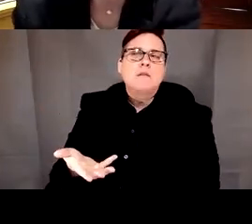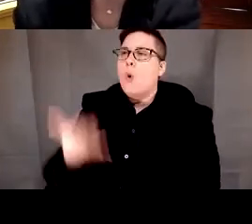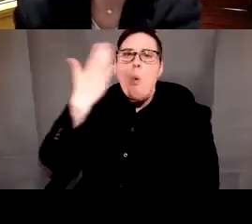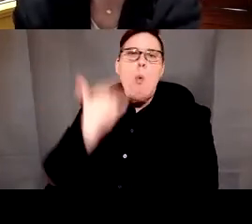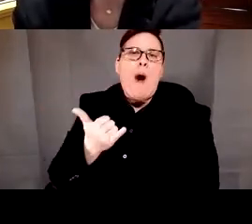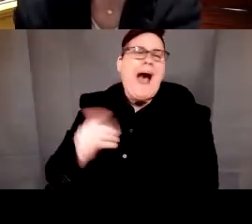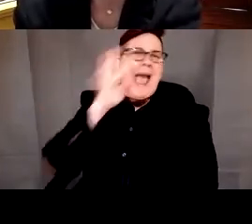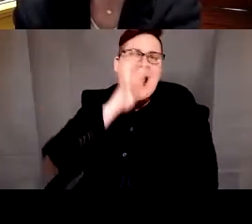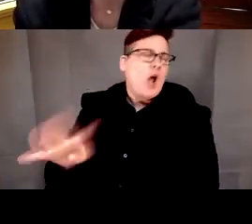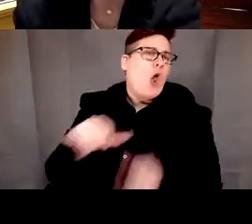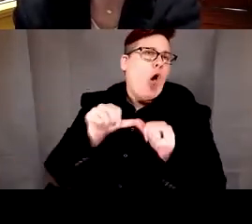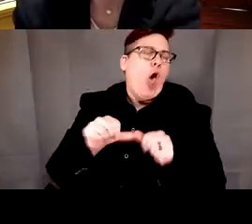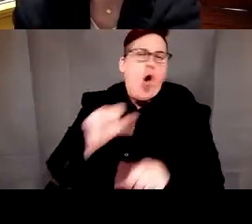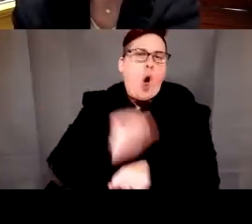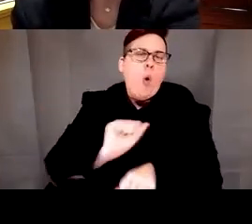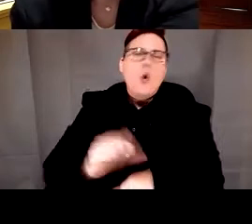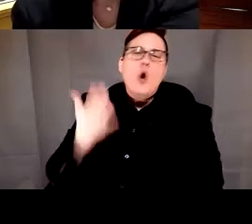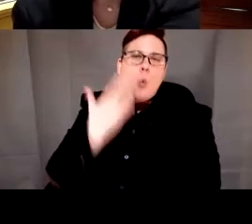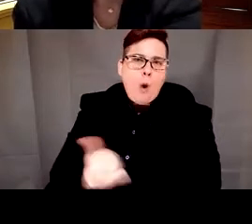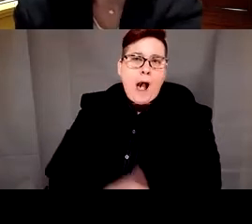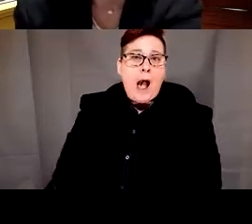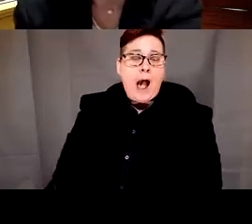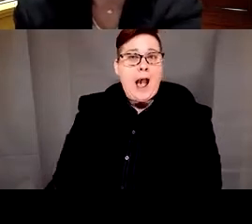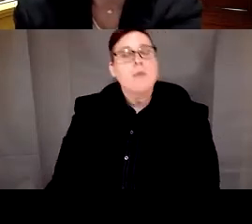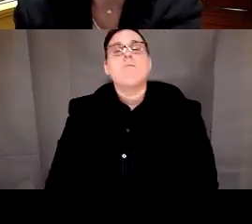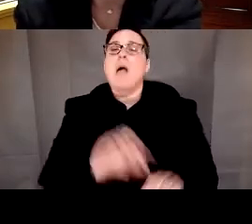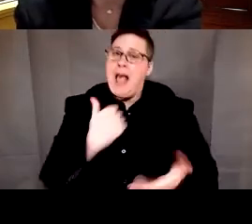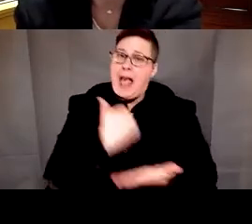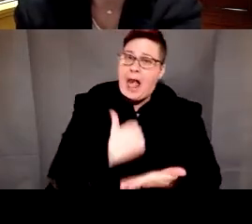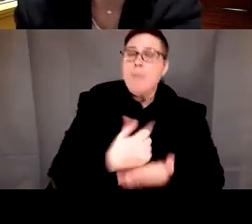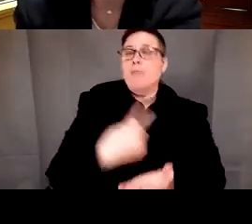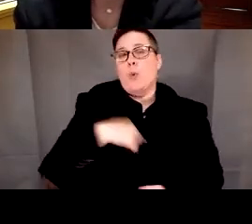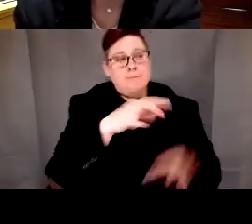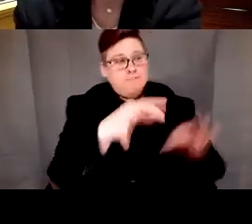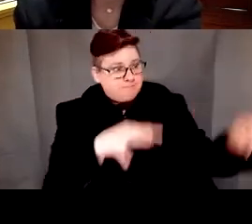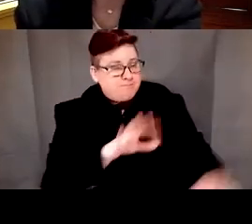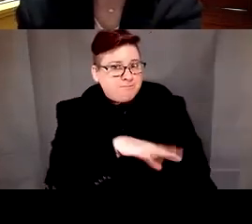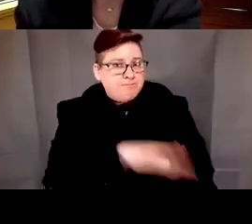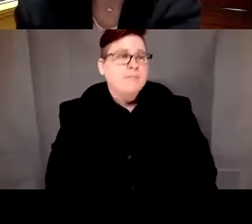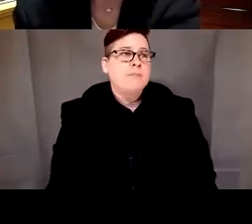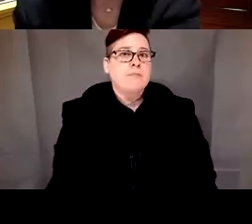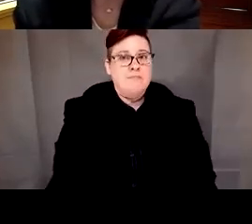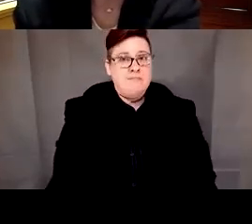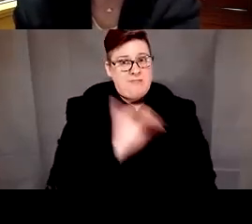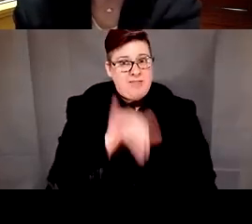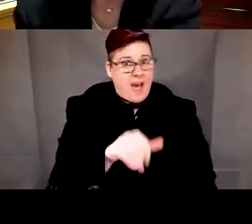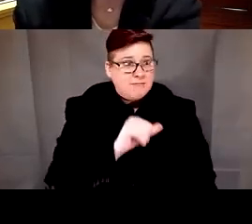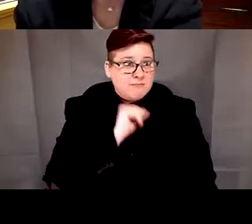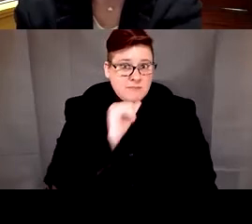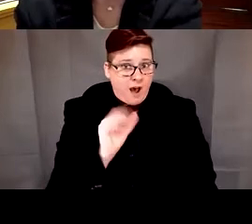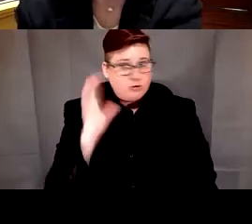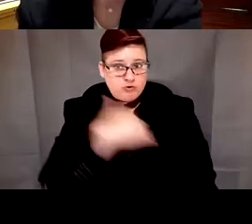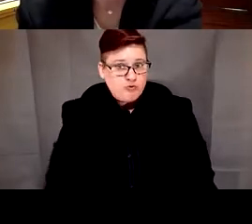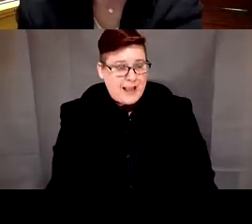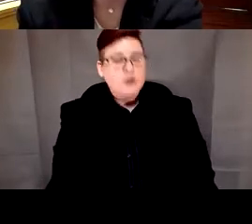the harassment and continue to work? And it can be very helpful to say to the court, this is not unusual. There